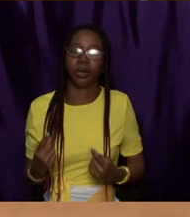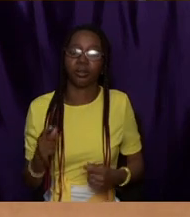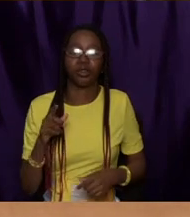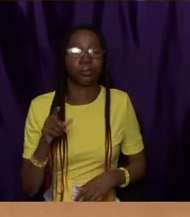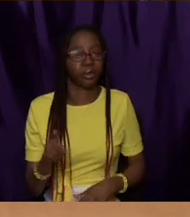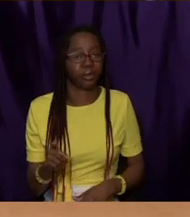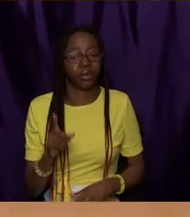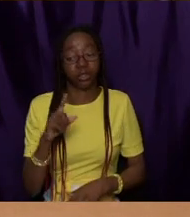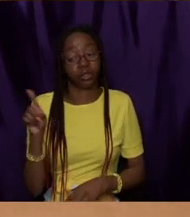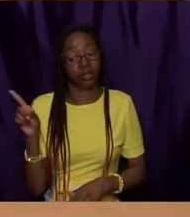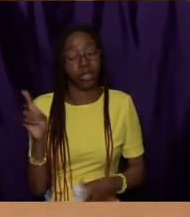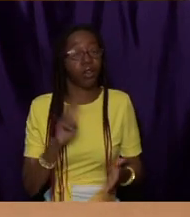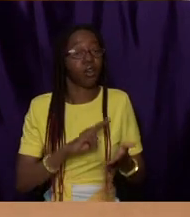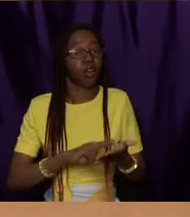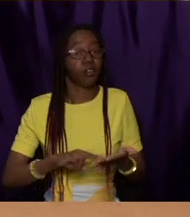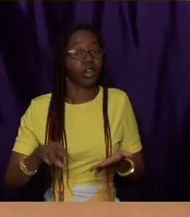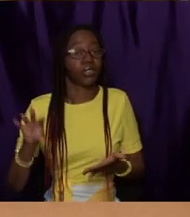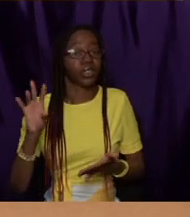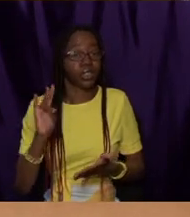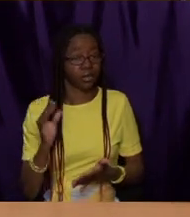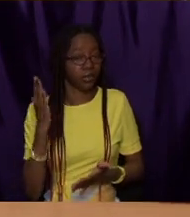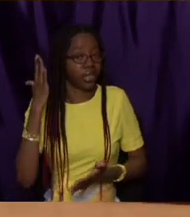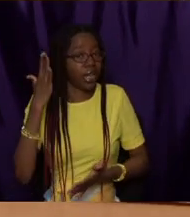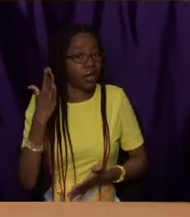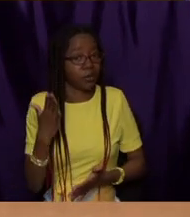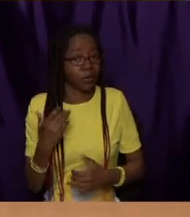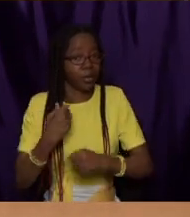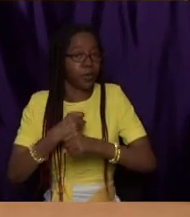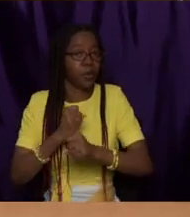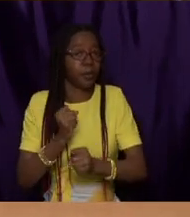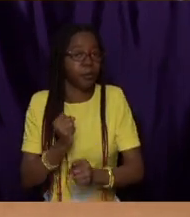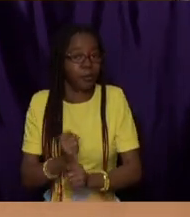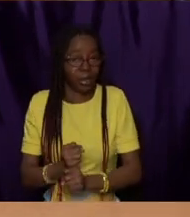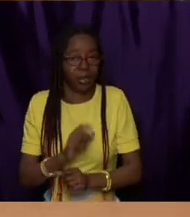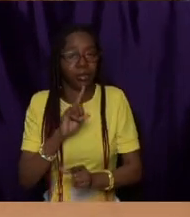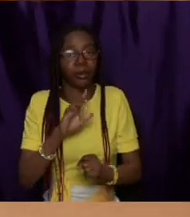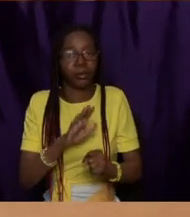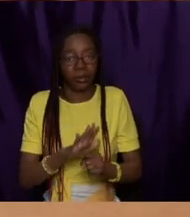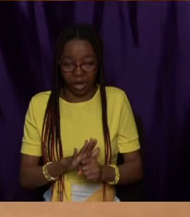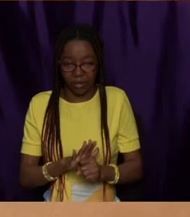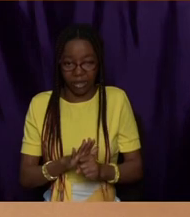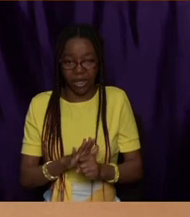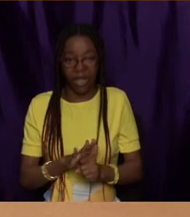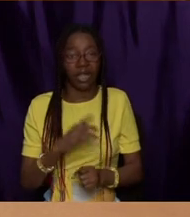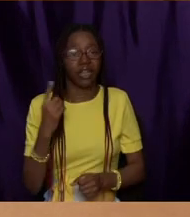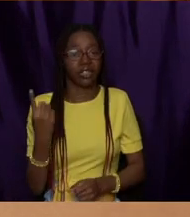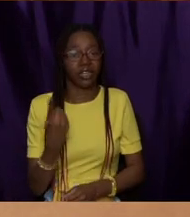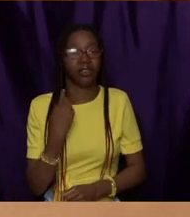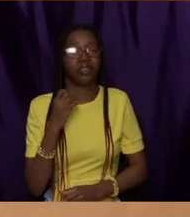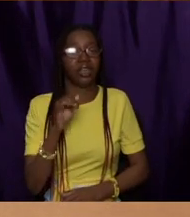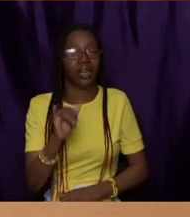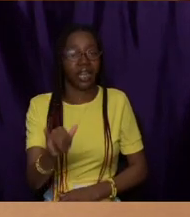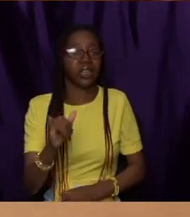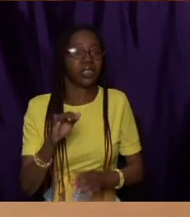this out, verse 7. I will establish my covenant as an everlasting covenant between